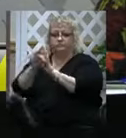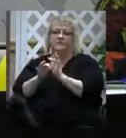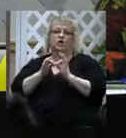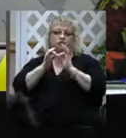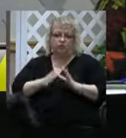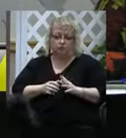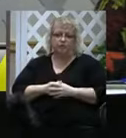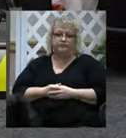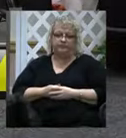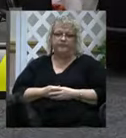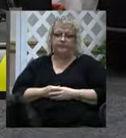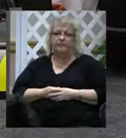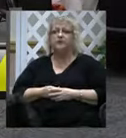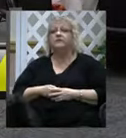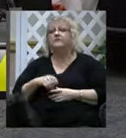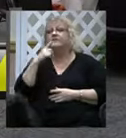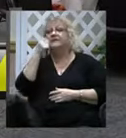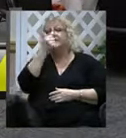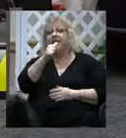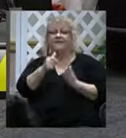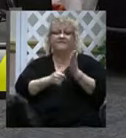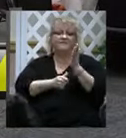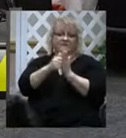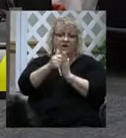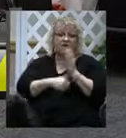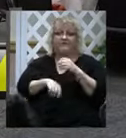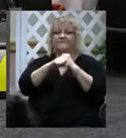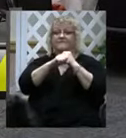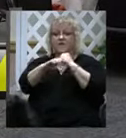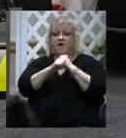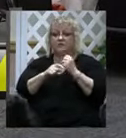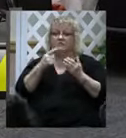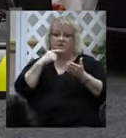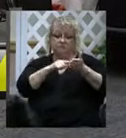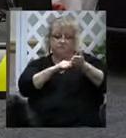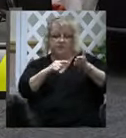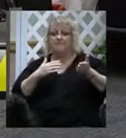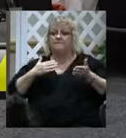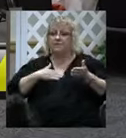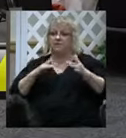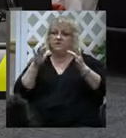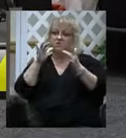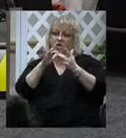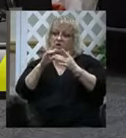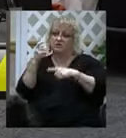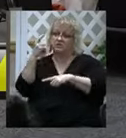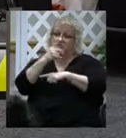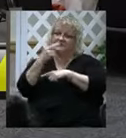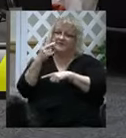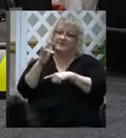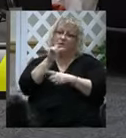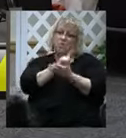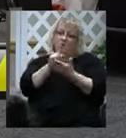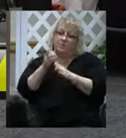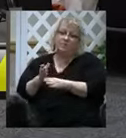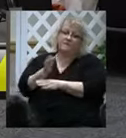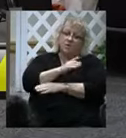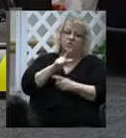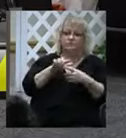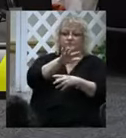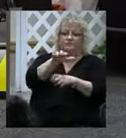lot of government agency flyers and outreach things. If, please contact this office 7 days in advance to make arrangements for language or